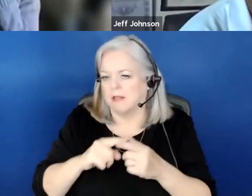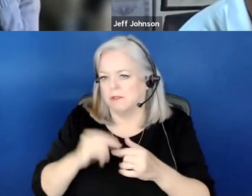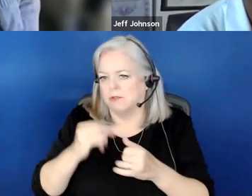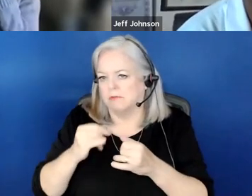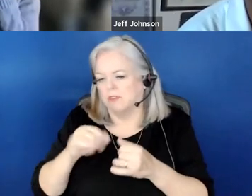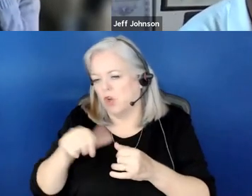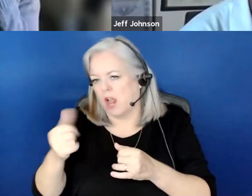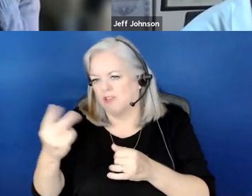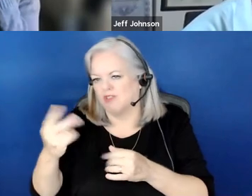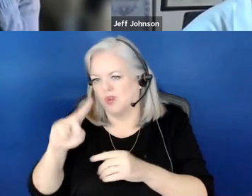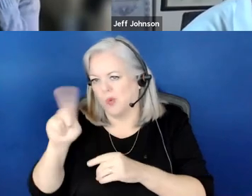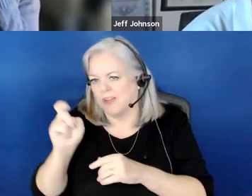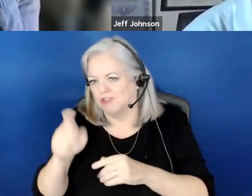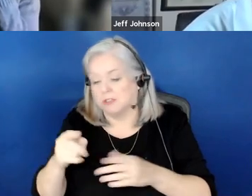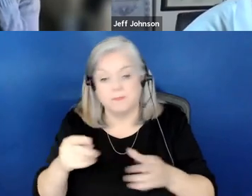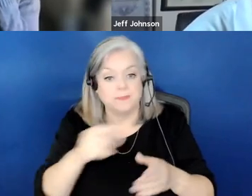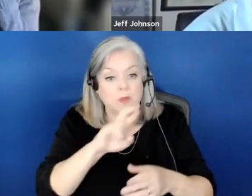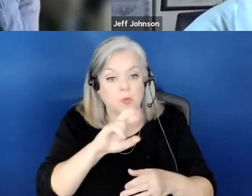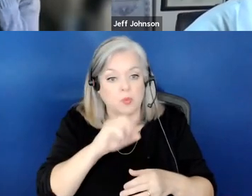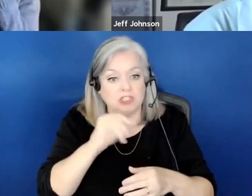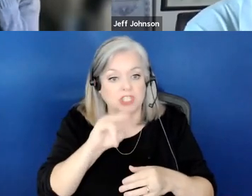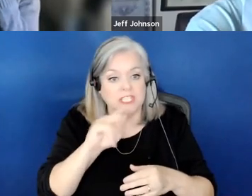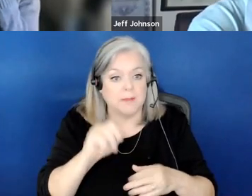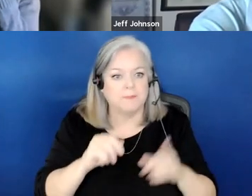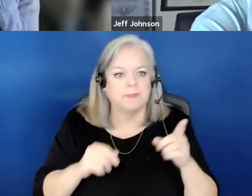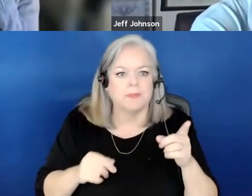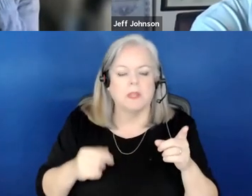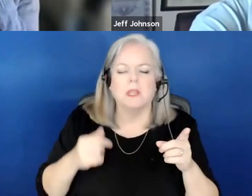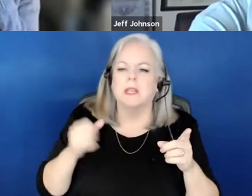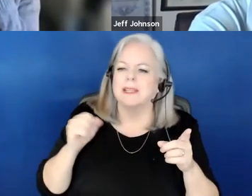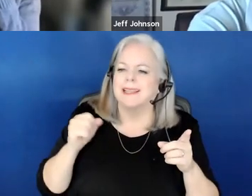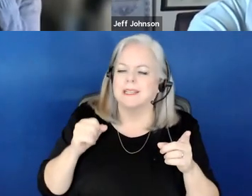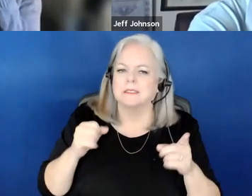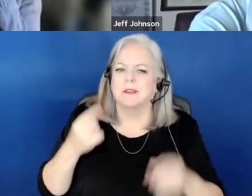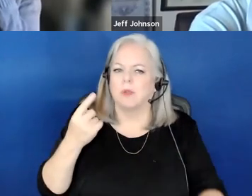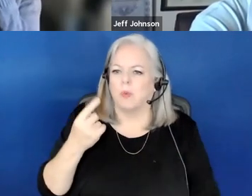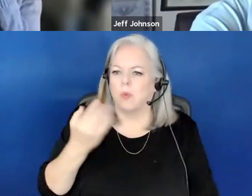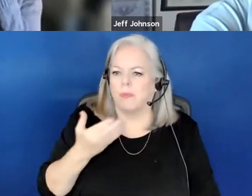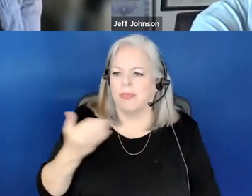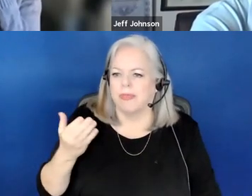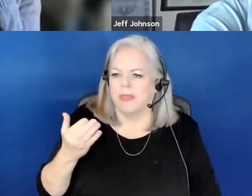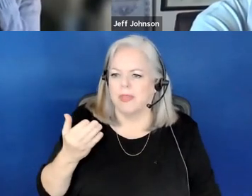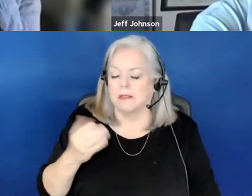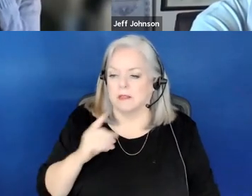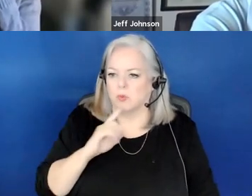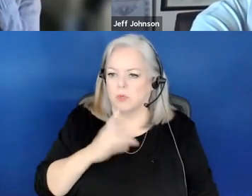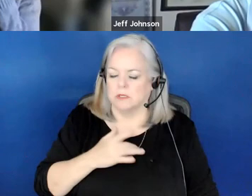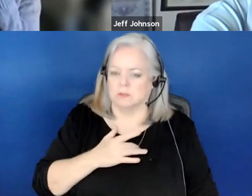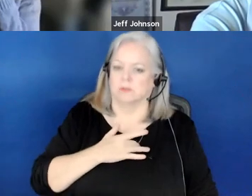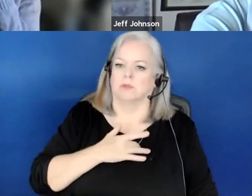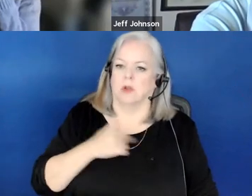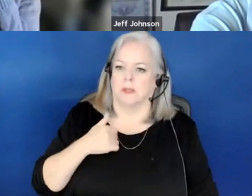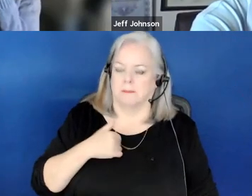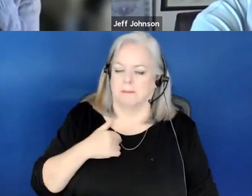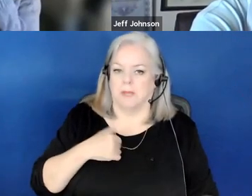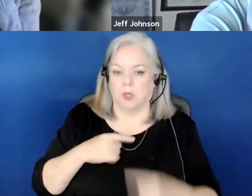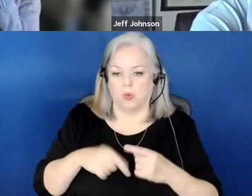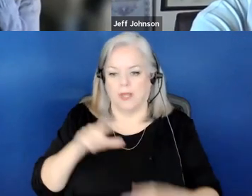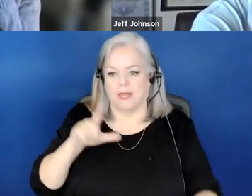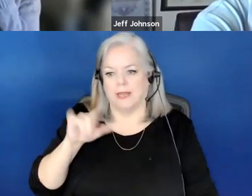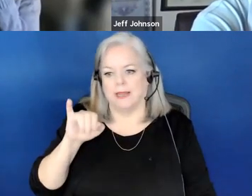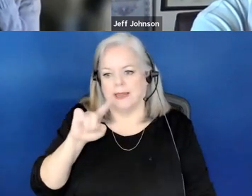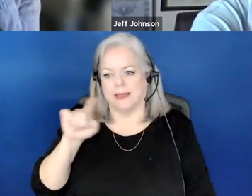So, Regina? Yeah, I just had the one thing that really struck me was when Liz was speaking